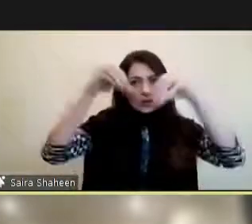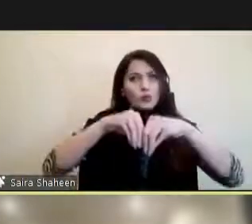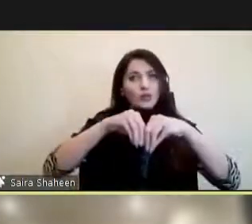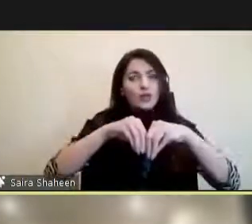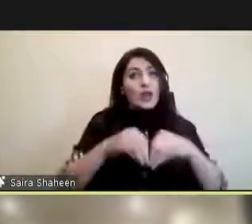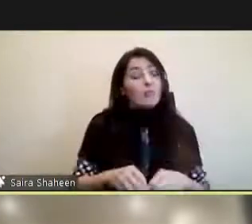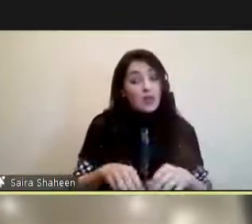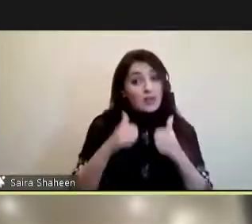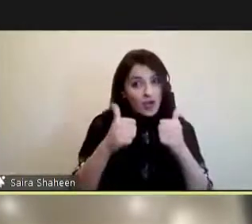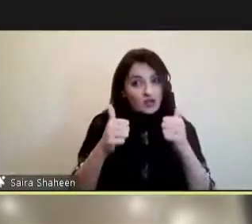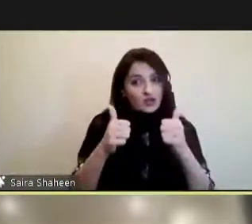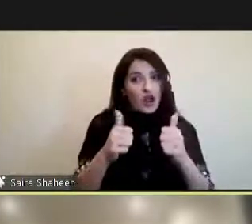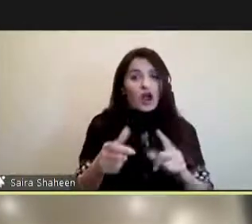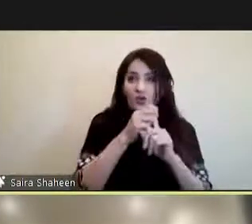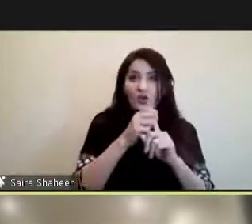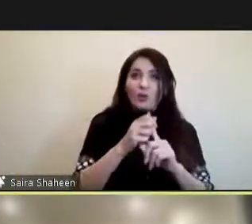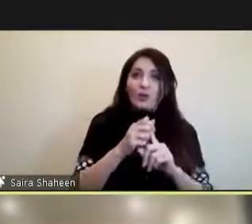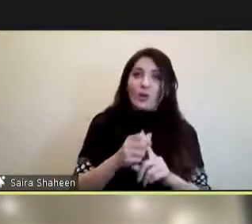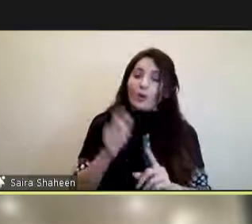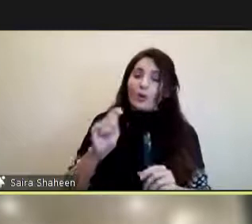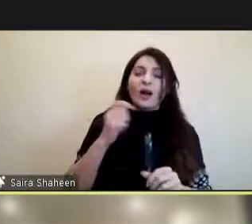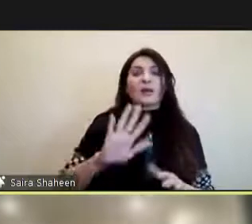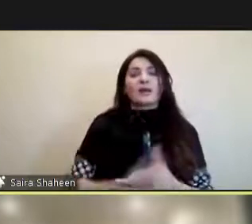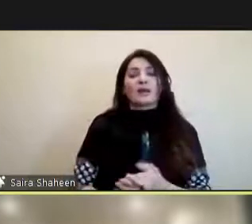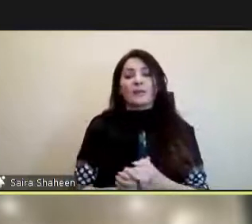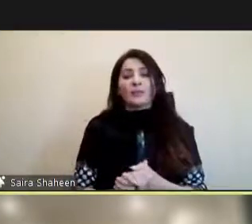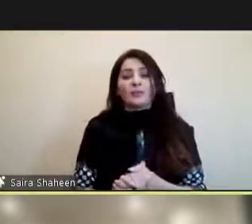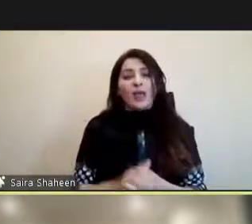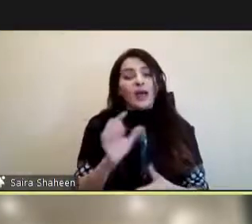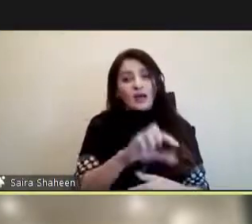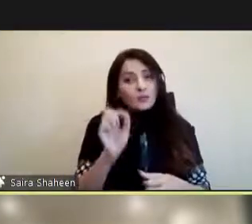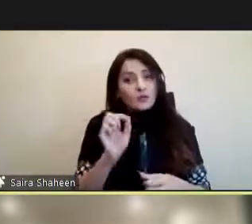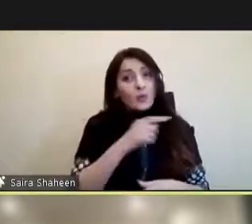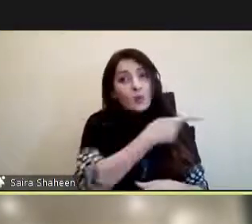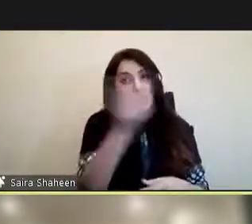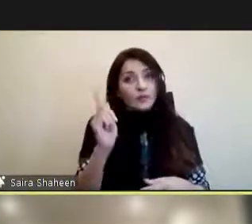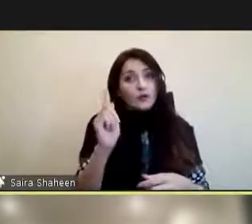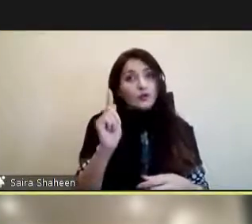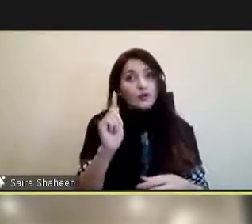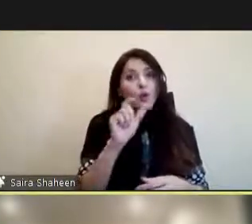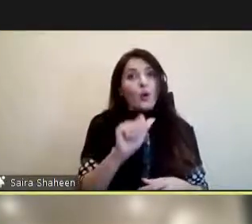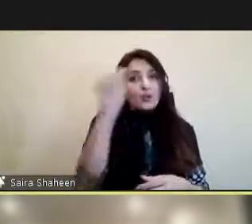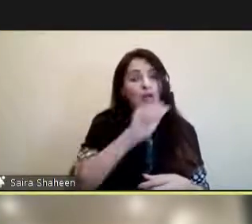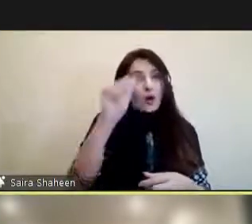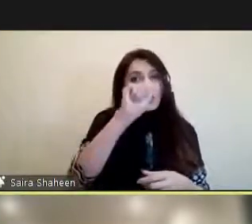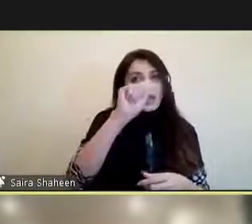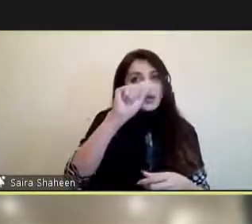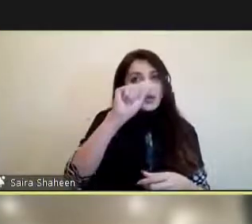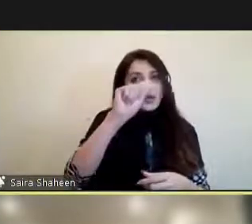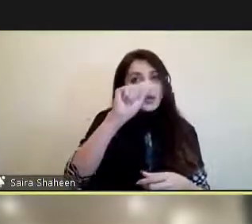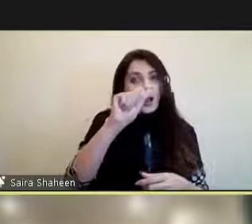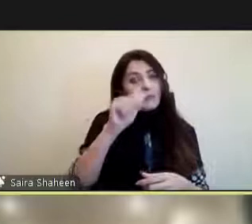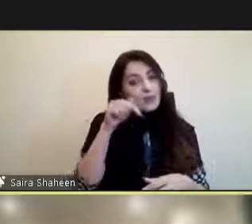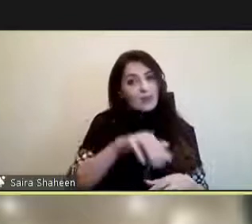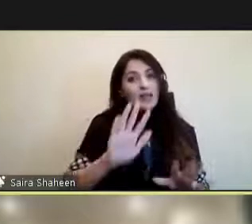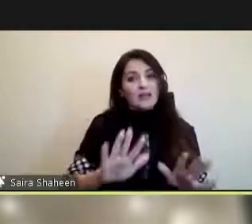and impairments in the Asia-Pacific region, particularly for those of us in South Asia. Today is an important day